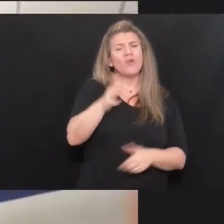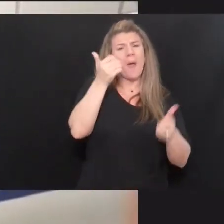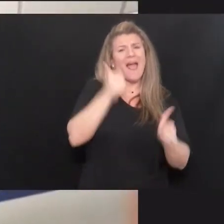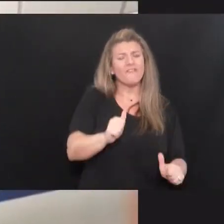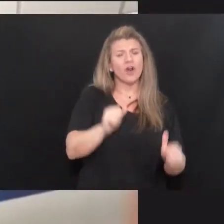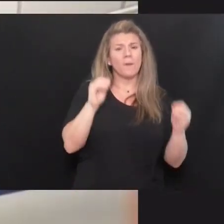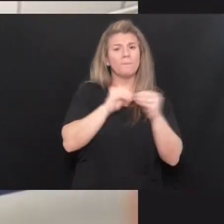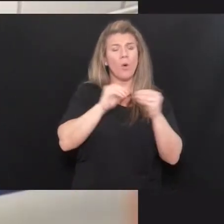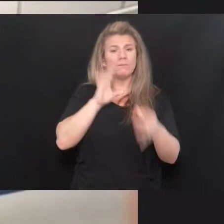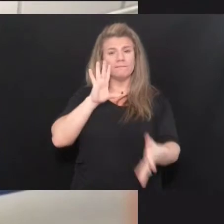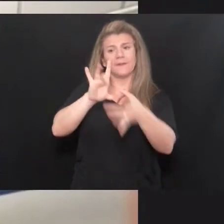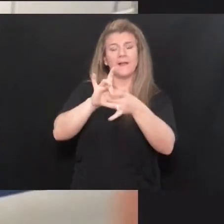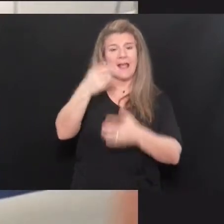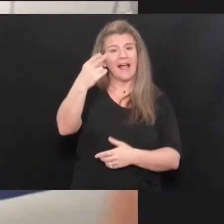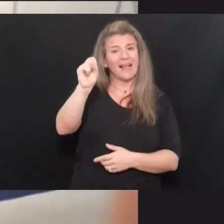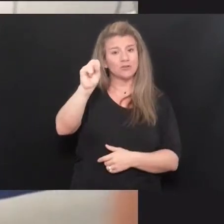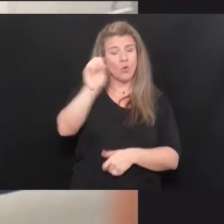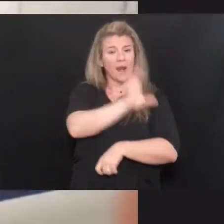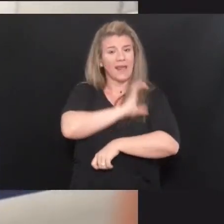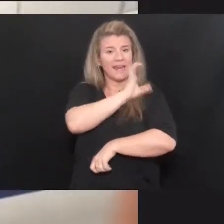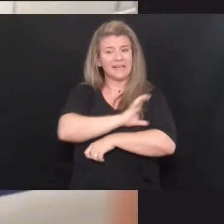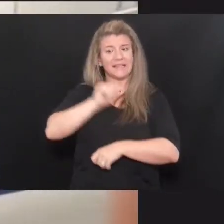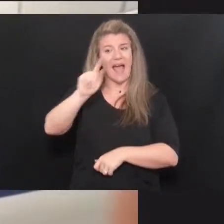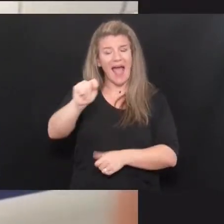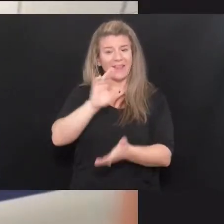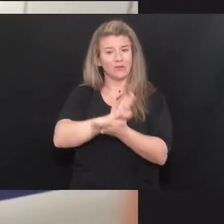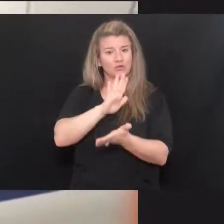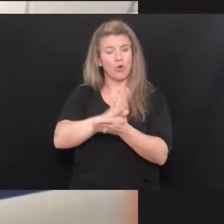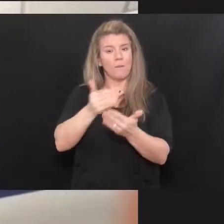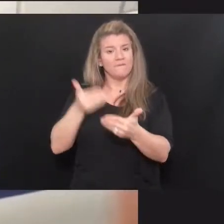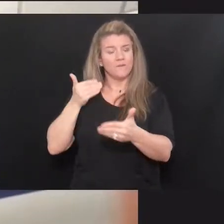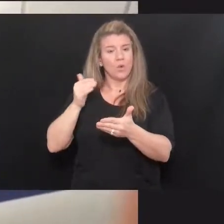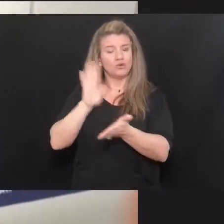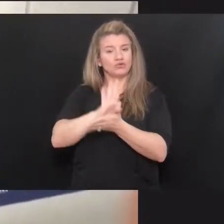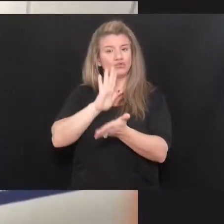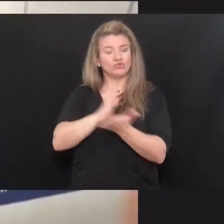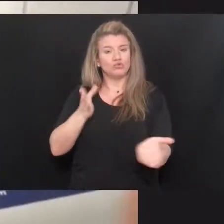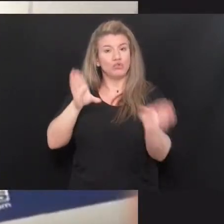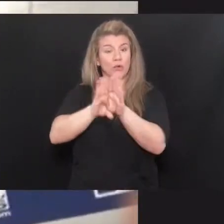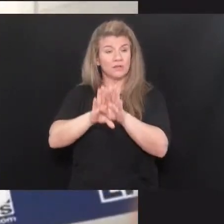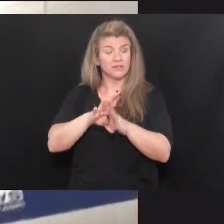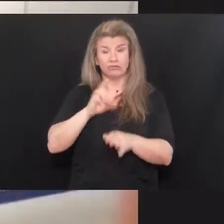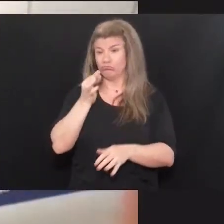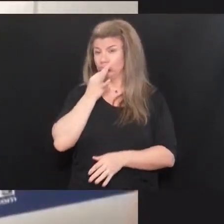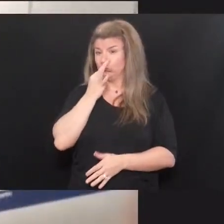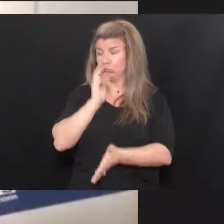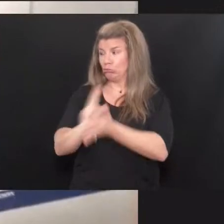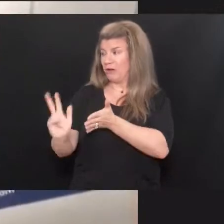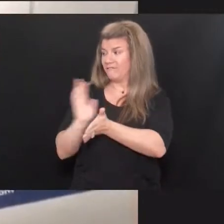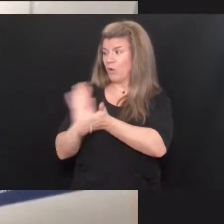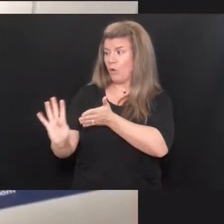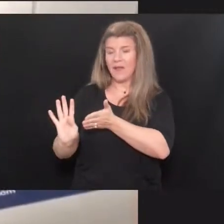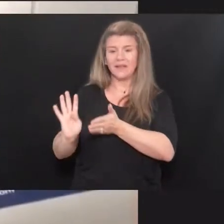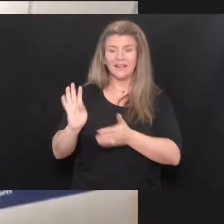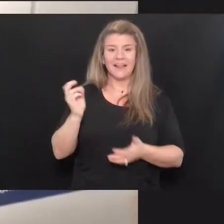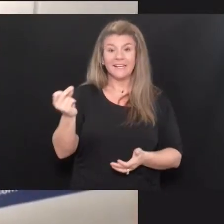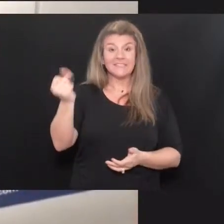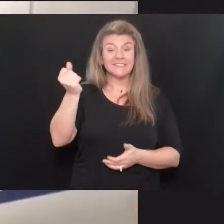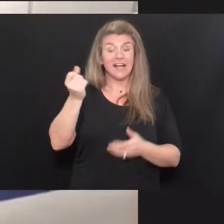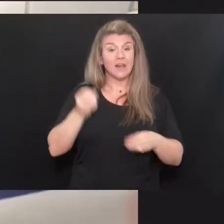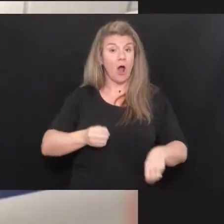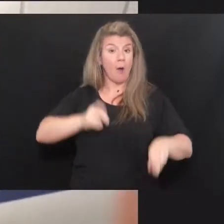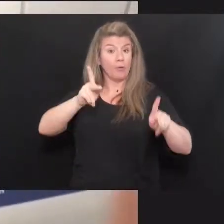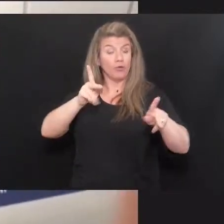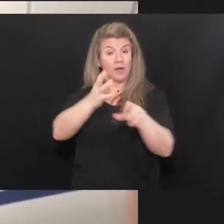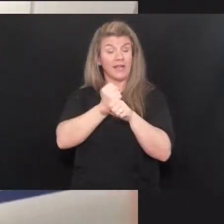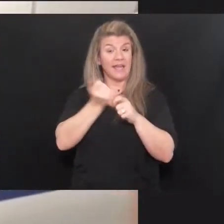school clinics at the high schools before school's out. I believe school's going to be out in 3-4 weeks. And all of a sudden, the opportunity to get a large